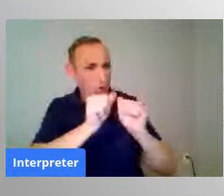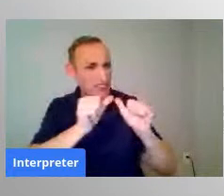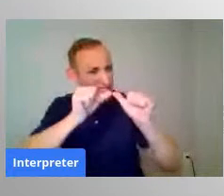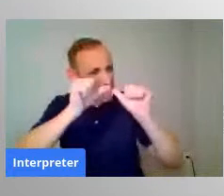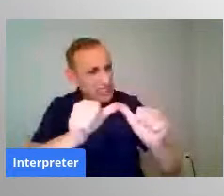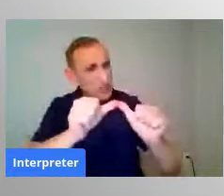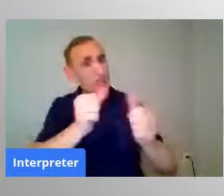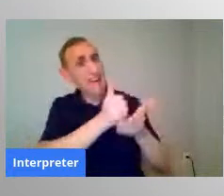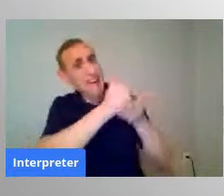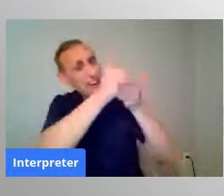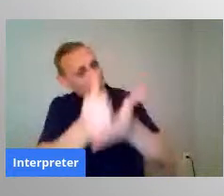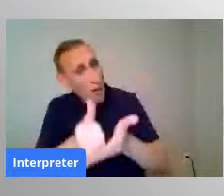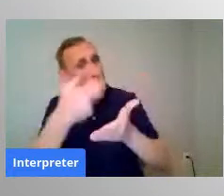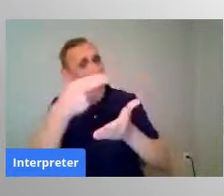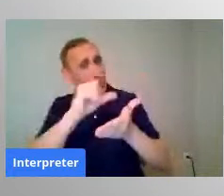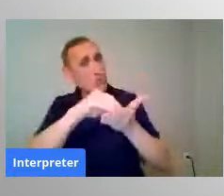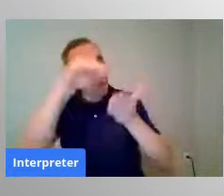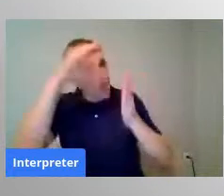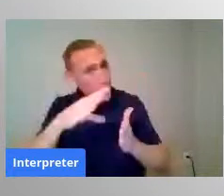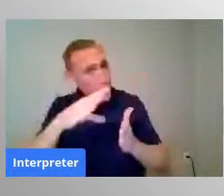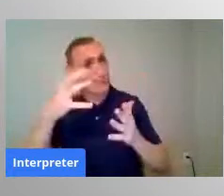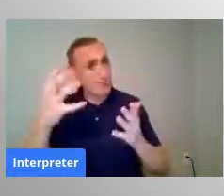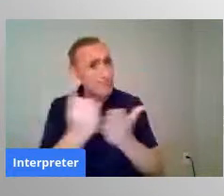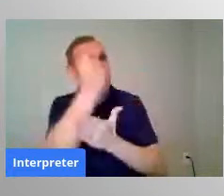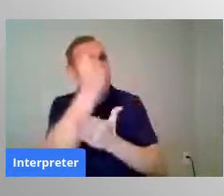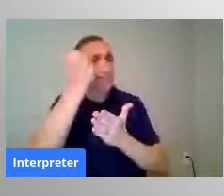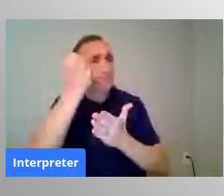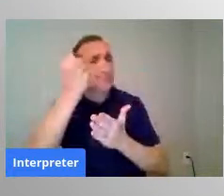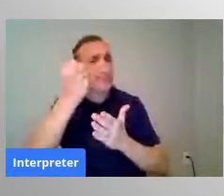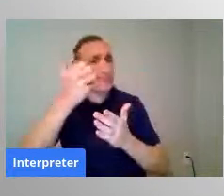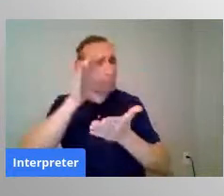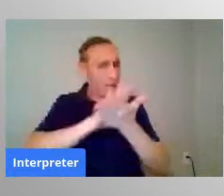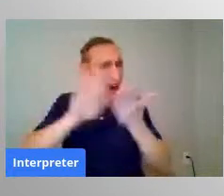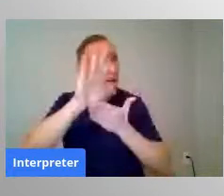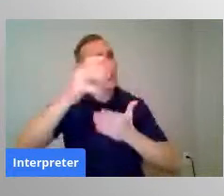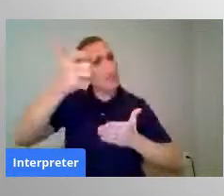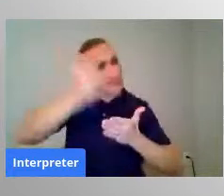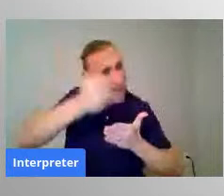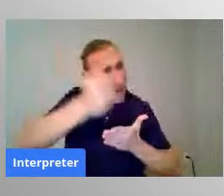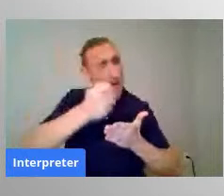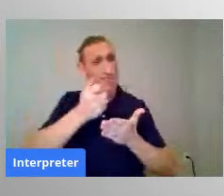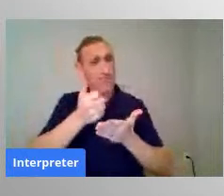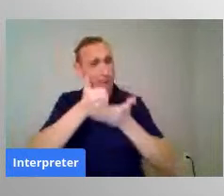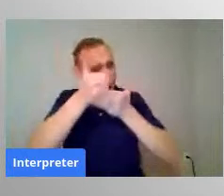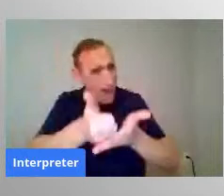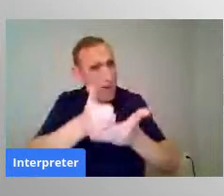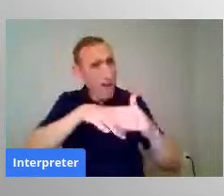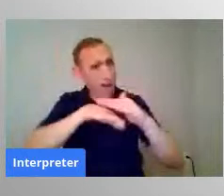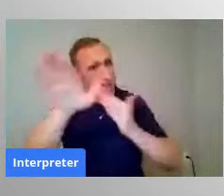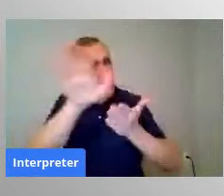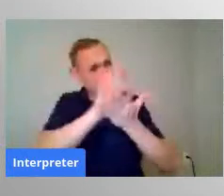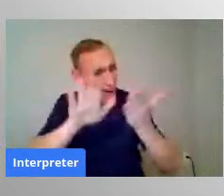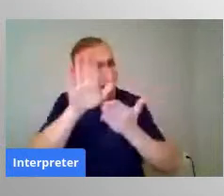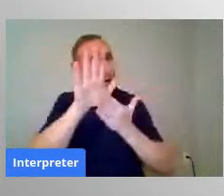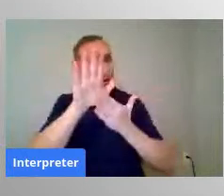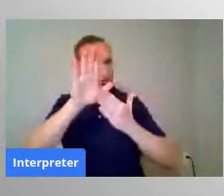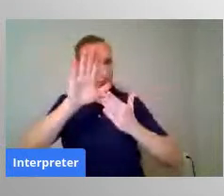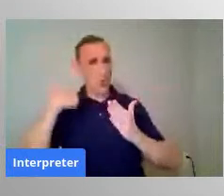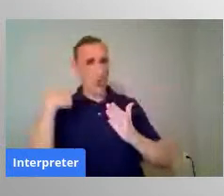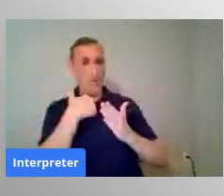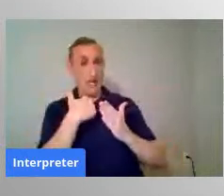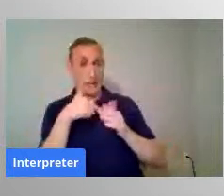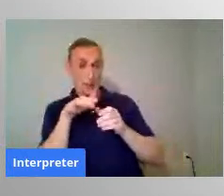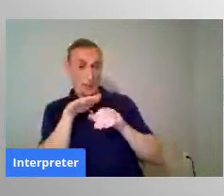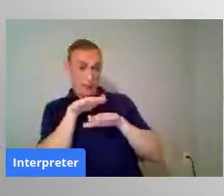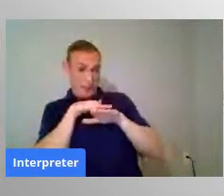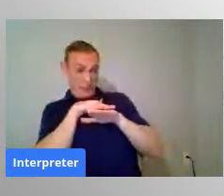6 games they get to play this year, because most of the season has been canceled for them. But we do try to look at the entire picture. Mr. Gaskins, is there anything